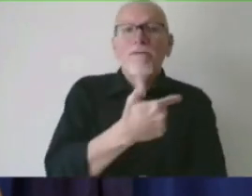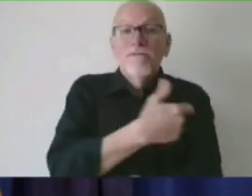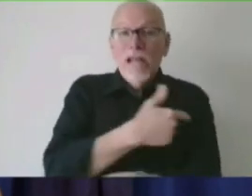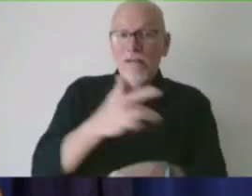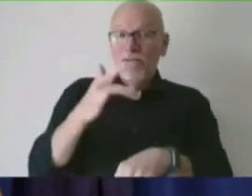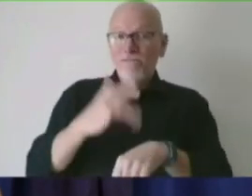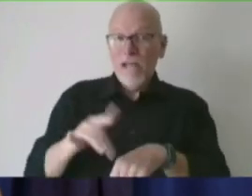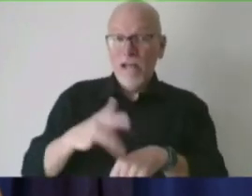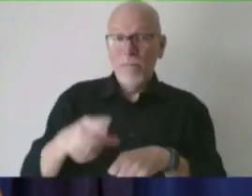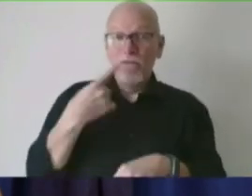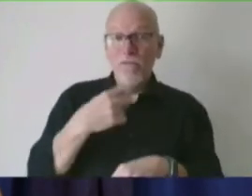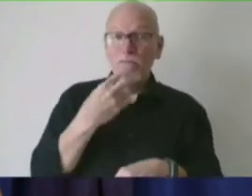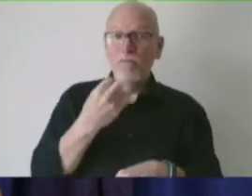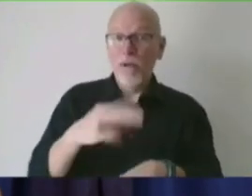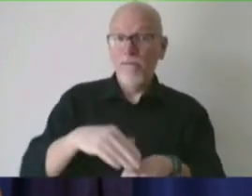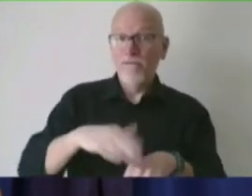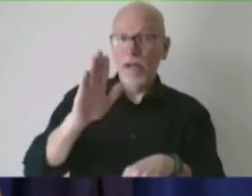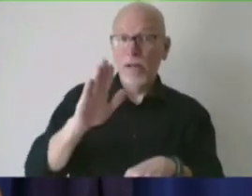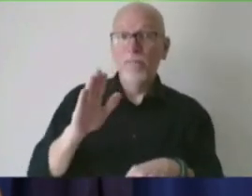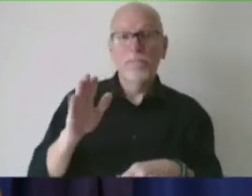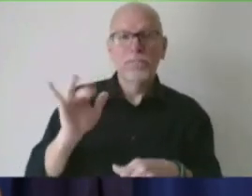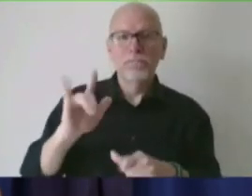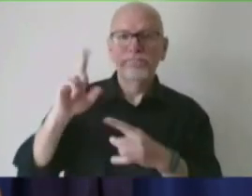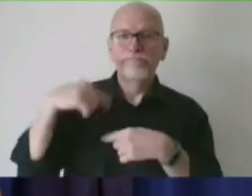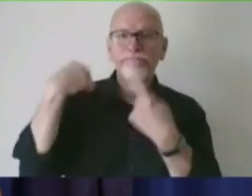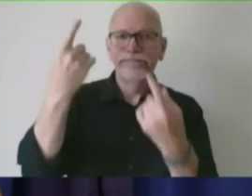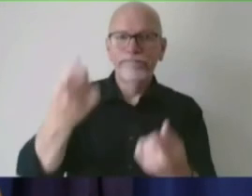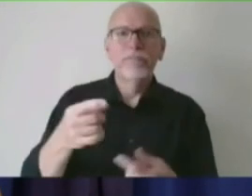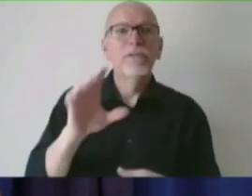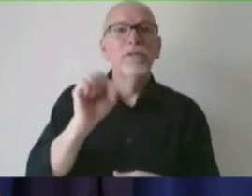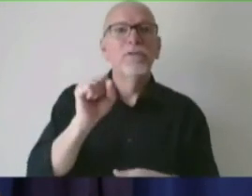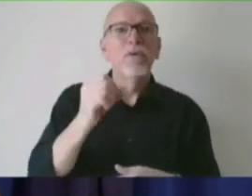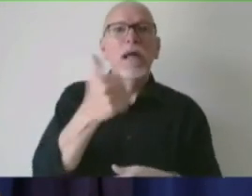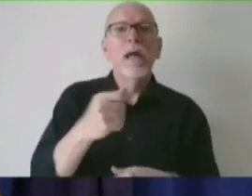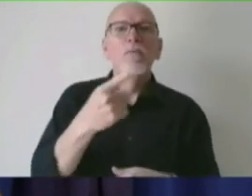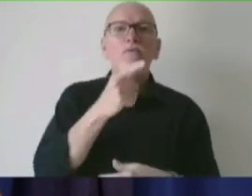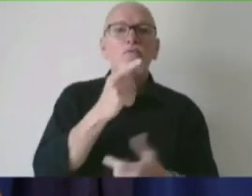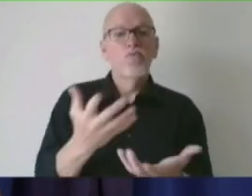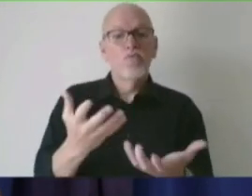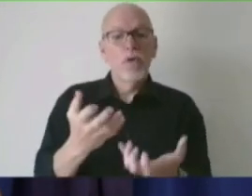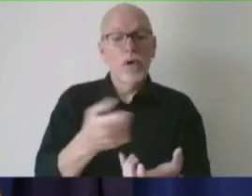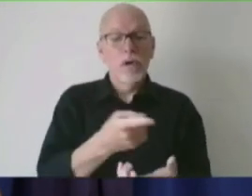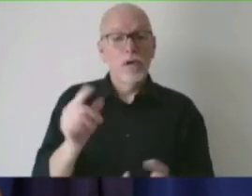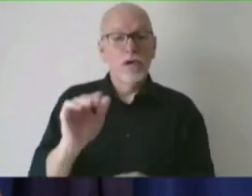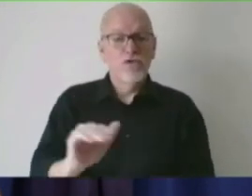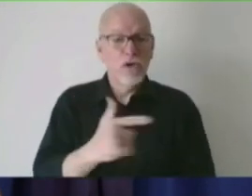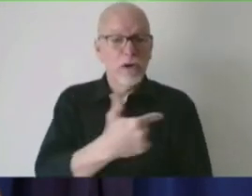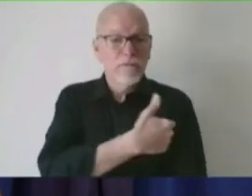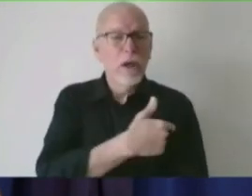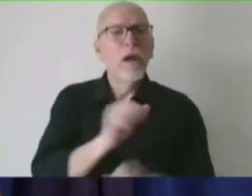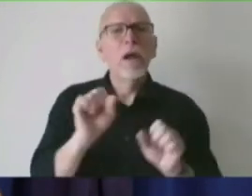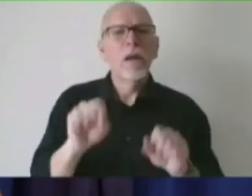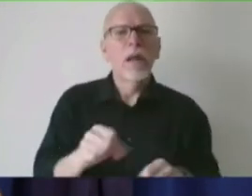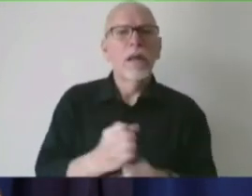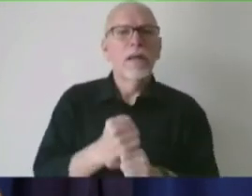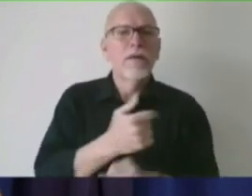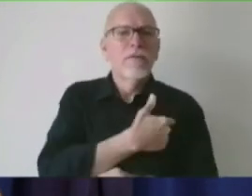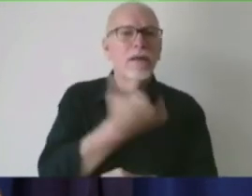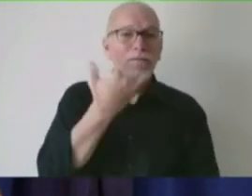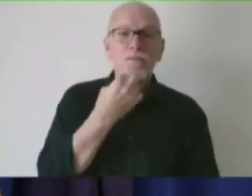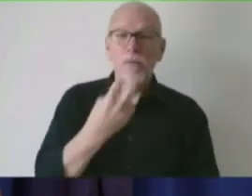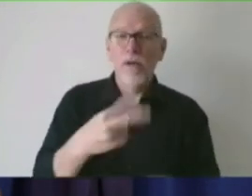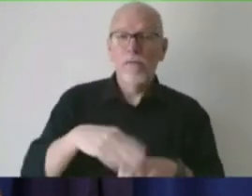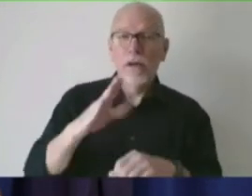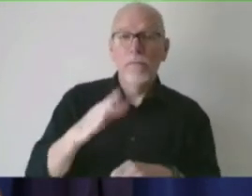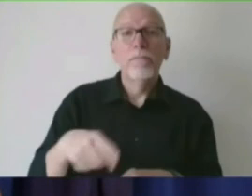anybody 12 and older now for quite a long time. So anybody who wanted their child to be vaccinated could get them vaccinated if they're 12 and older, and